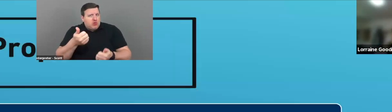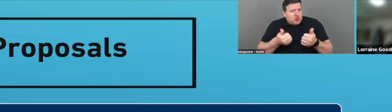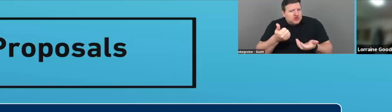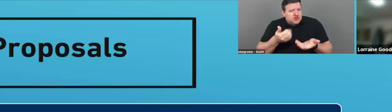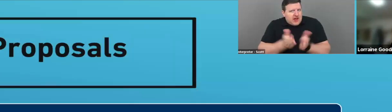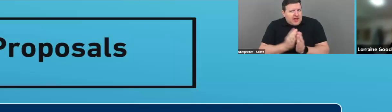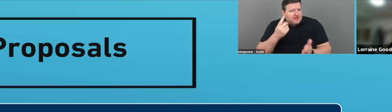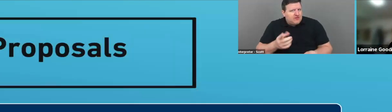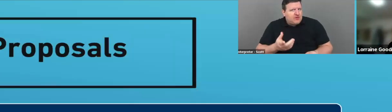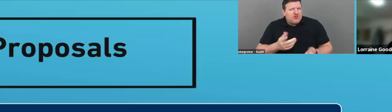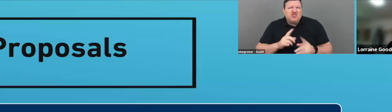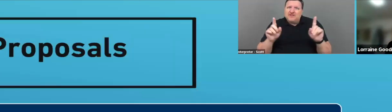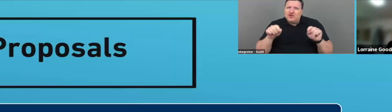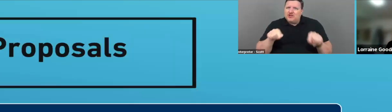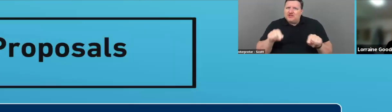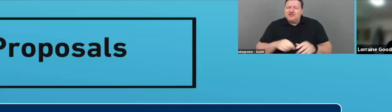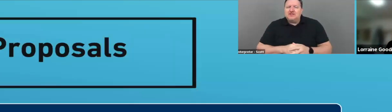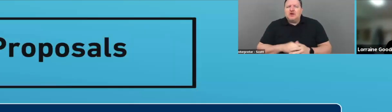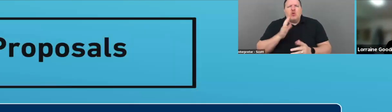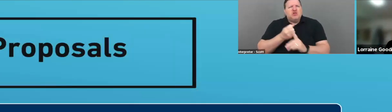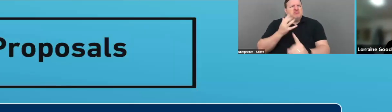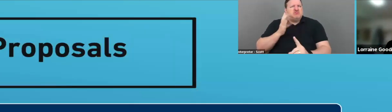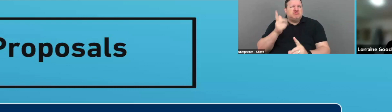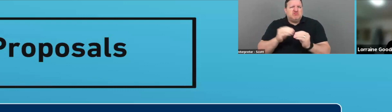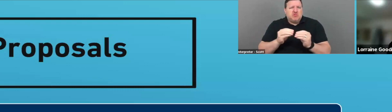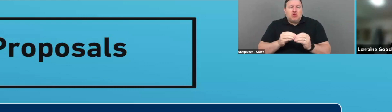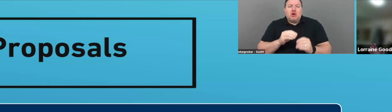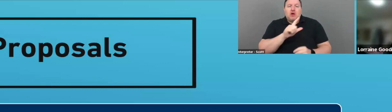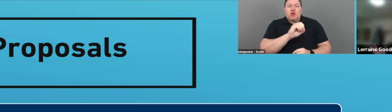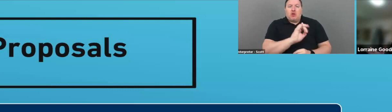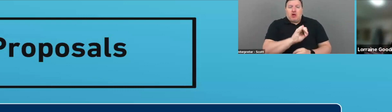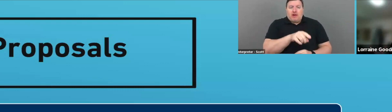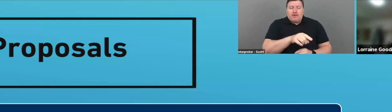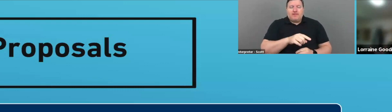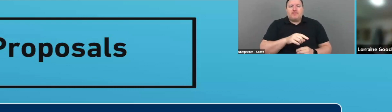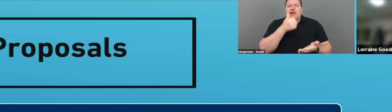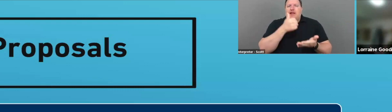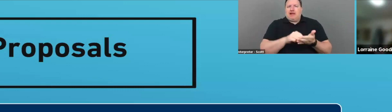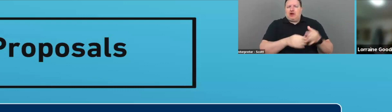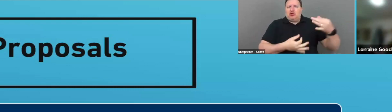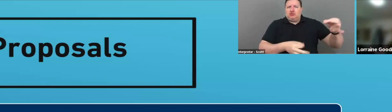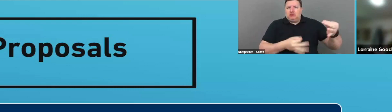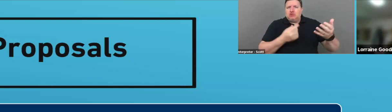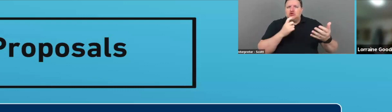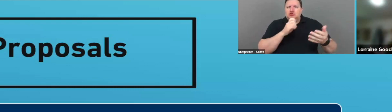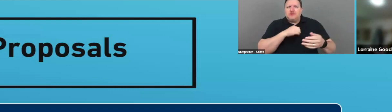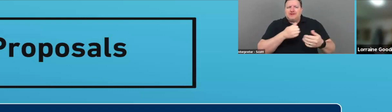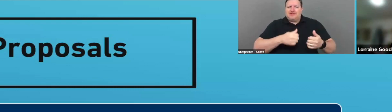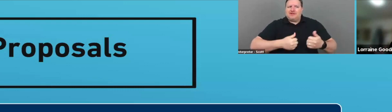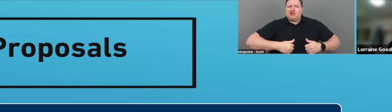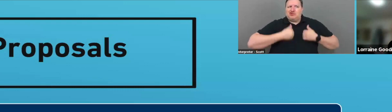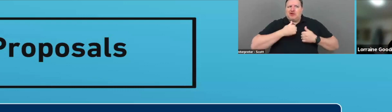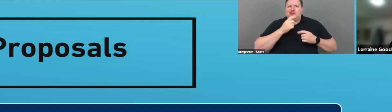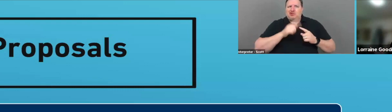talk about those in a little more depth. An LOI is a letter format. It should be addressed to a